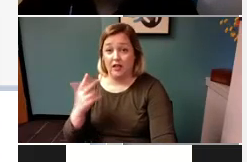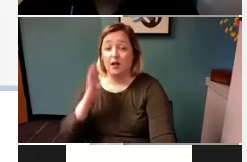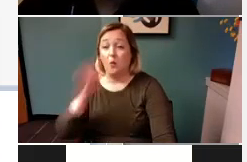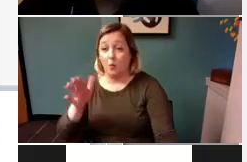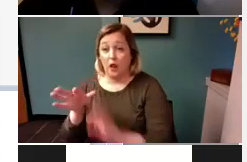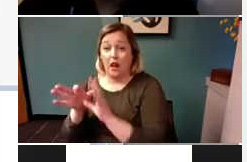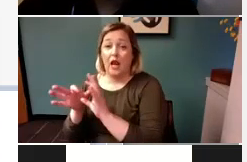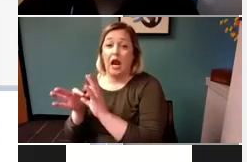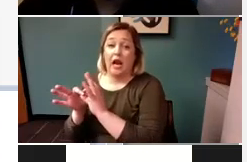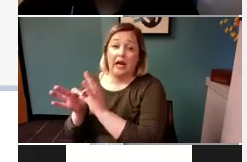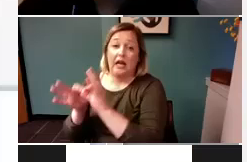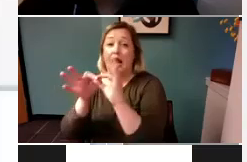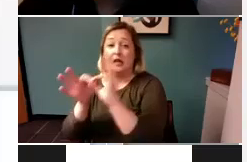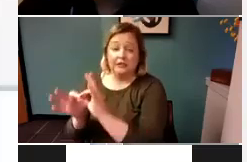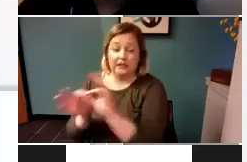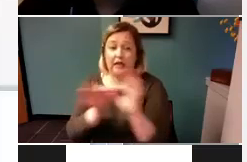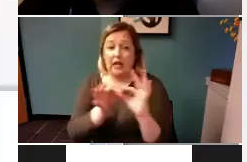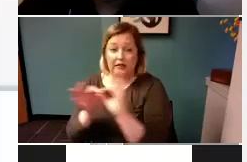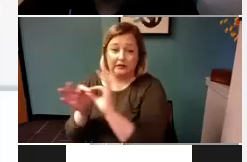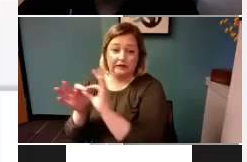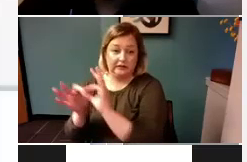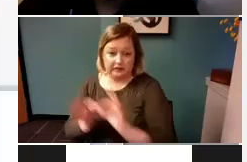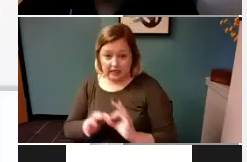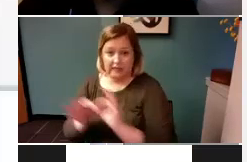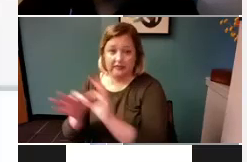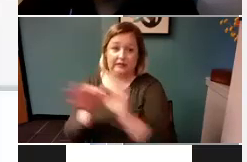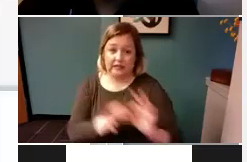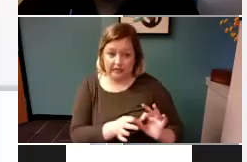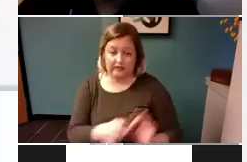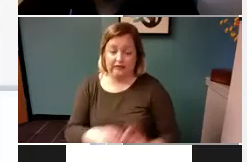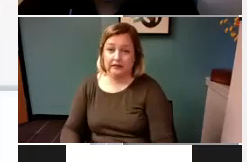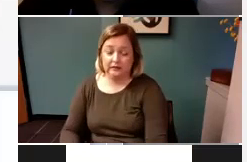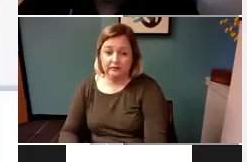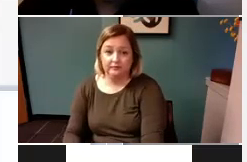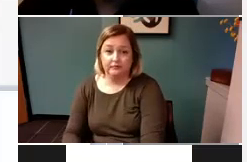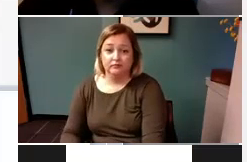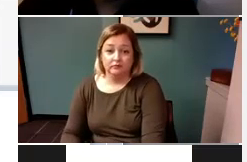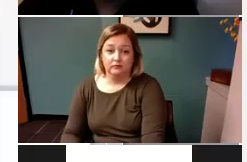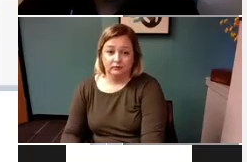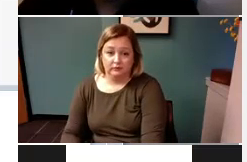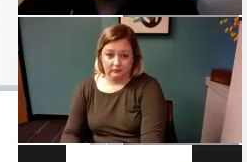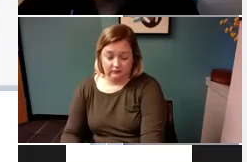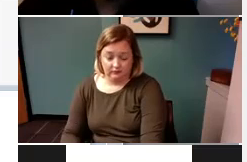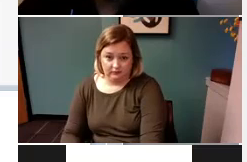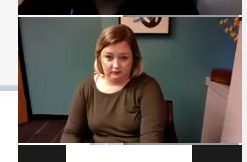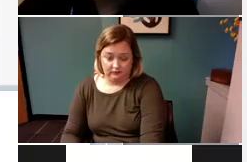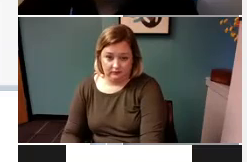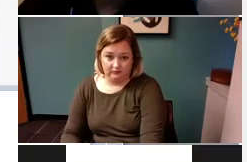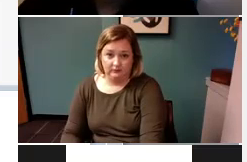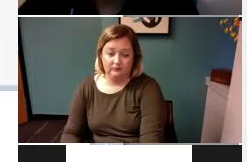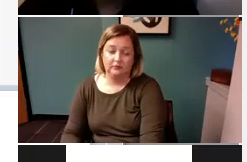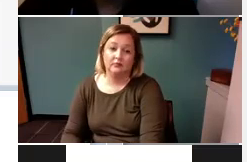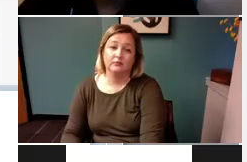nodes. So it will connect to this one. It's already connected. It is already connected to here. It will connect to here, and it will also connect to